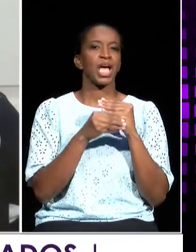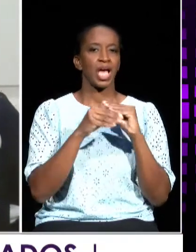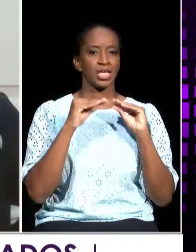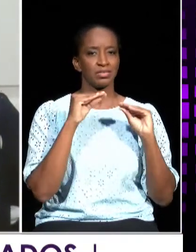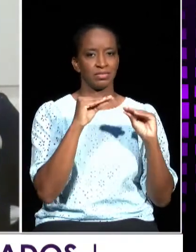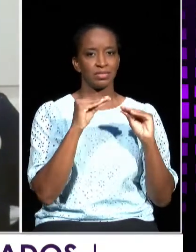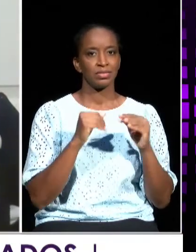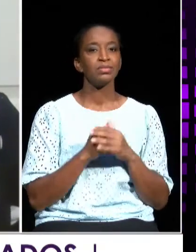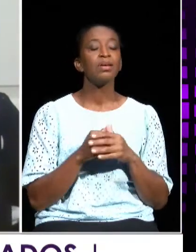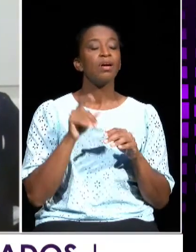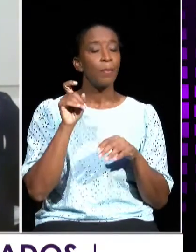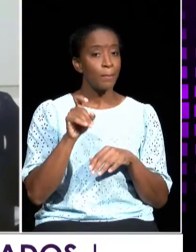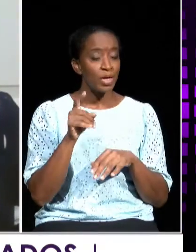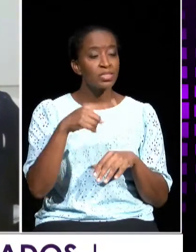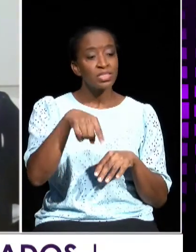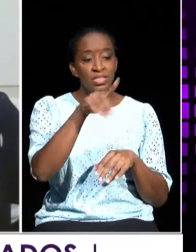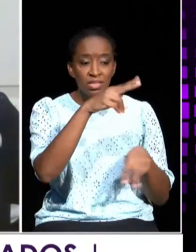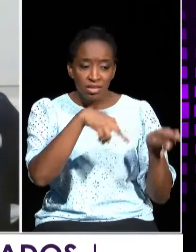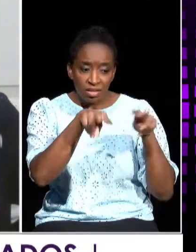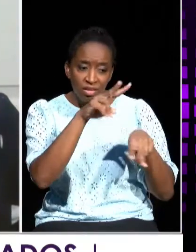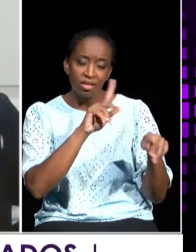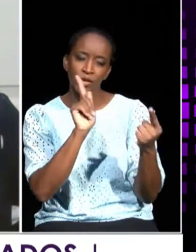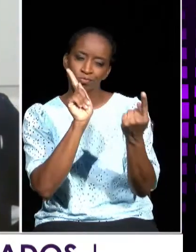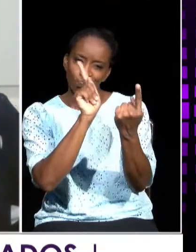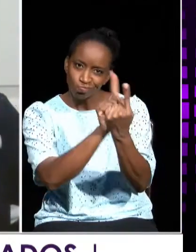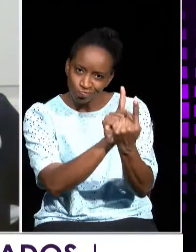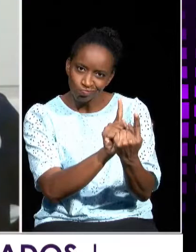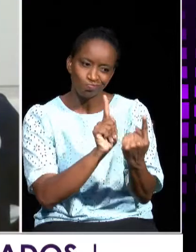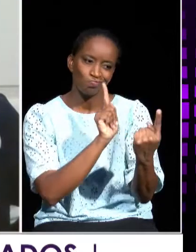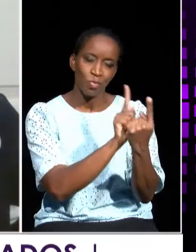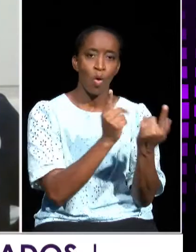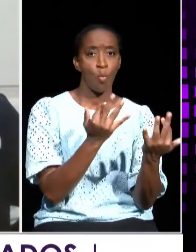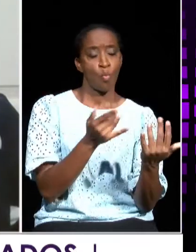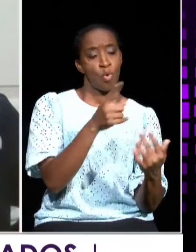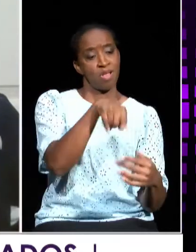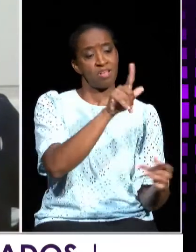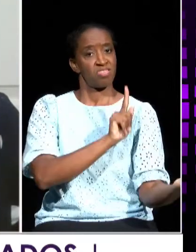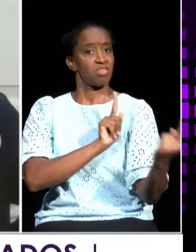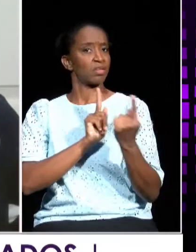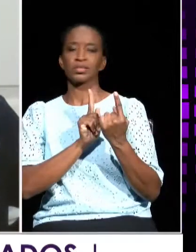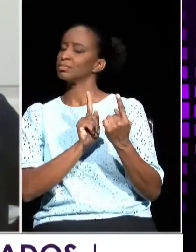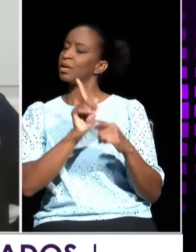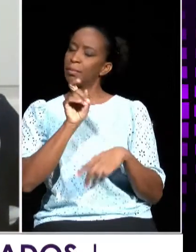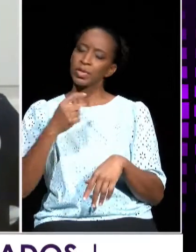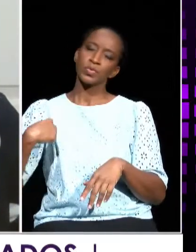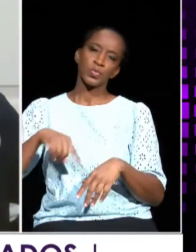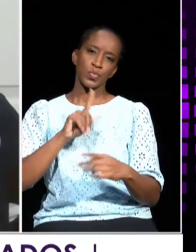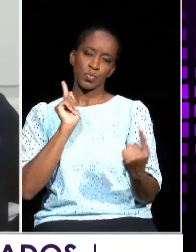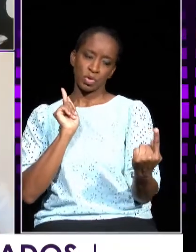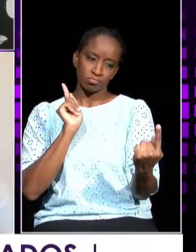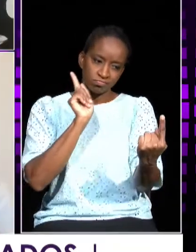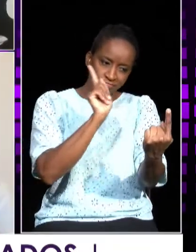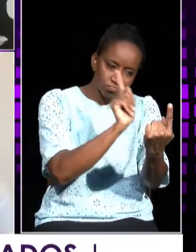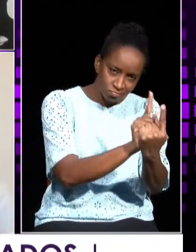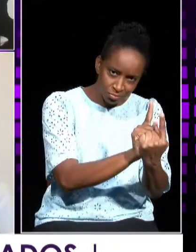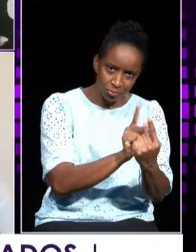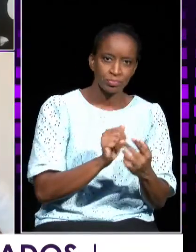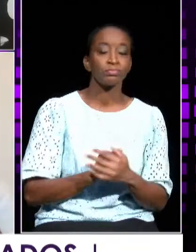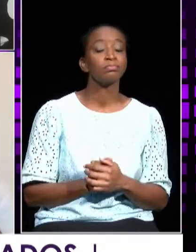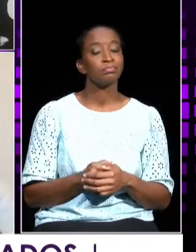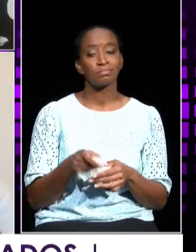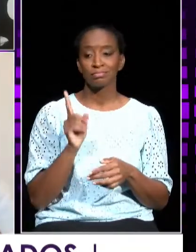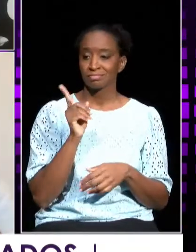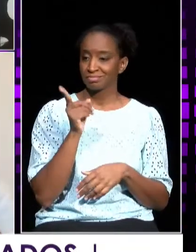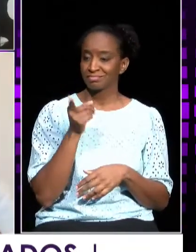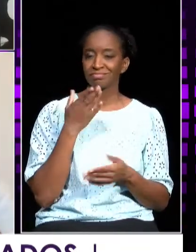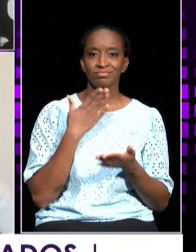I think it's important for me to highlight as well that there are some programs that, have been implemented at the national level. I know that